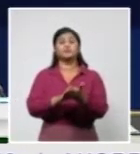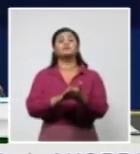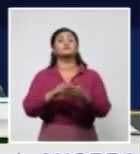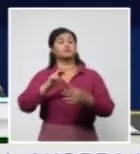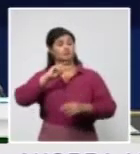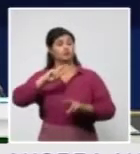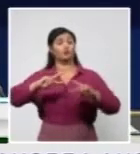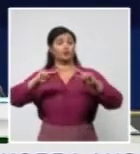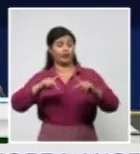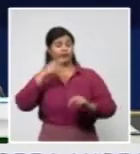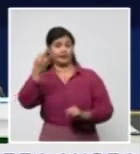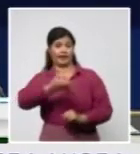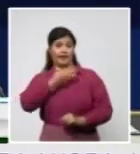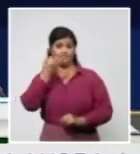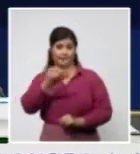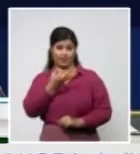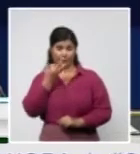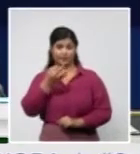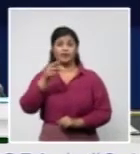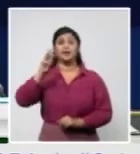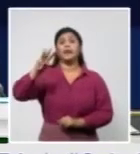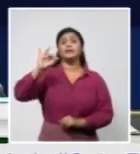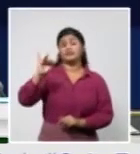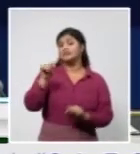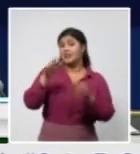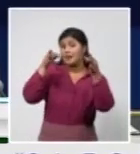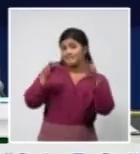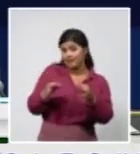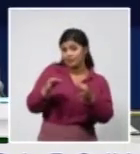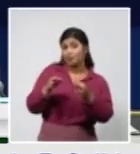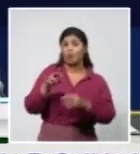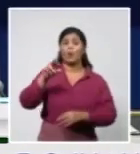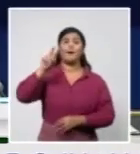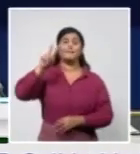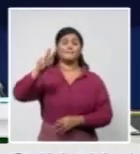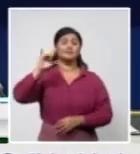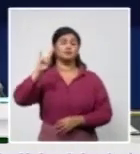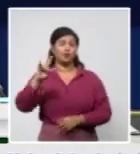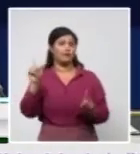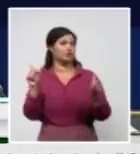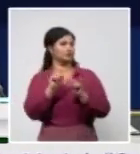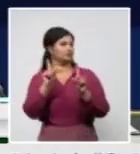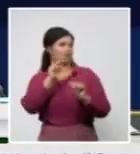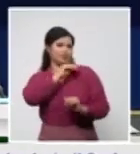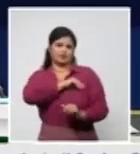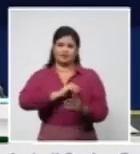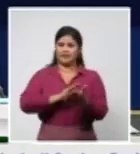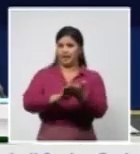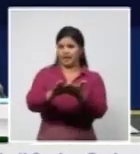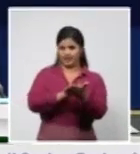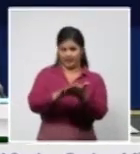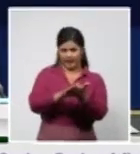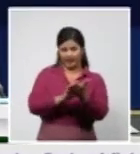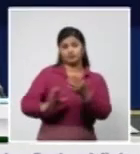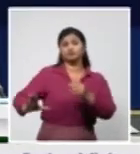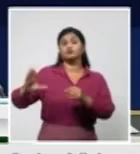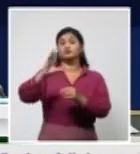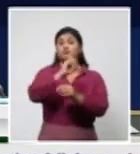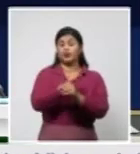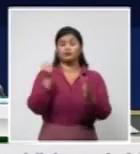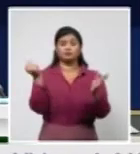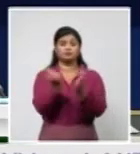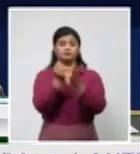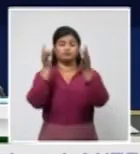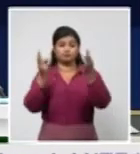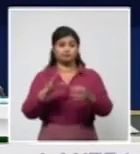and 59 years of age, with 20 cases or 54%. 7 children or individuals under the age